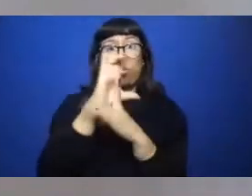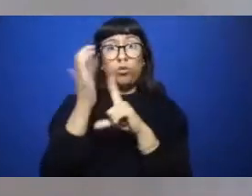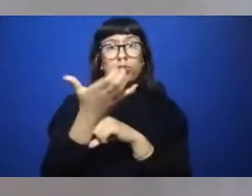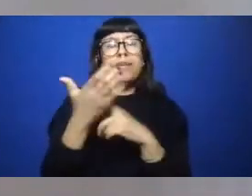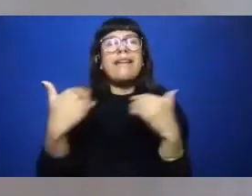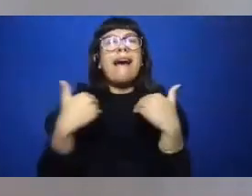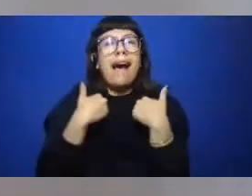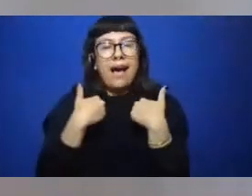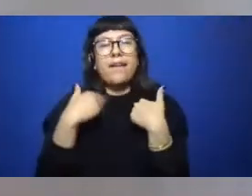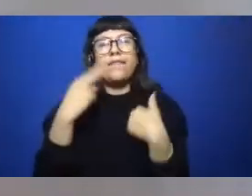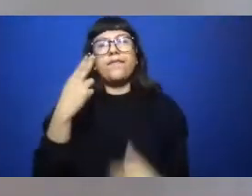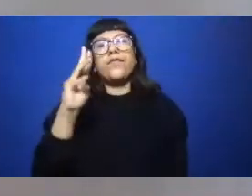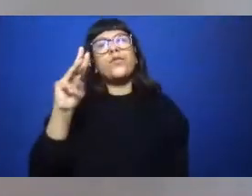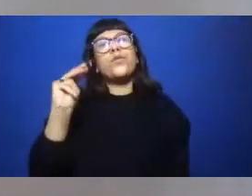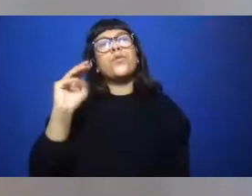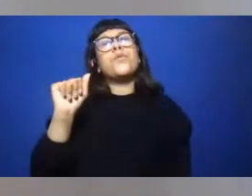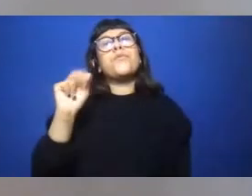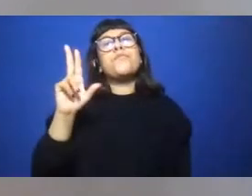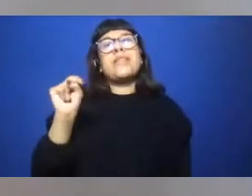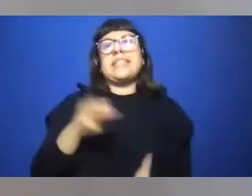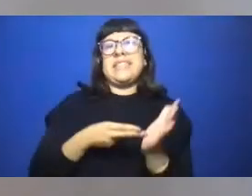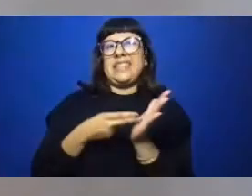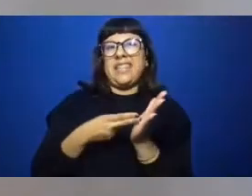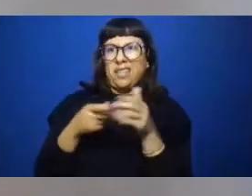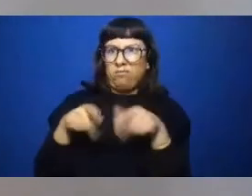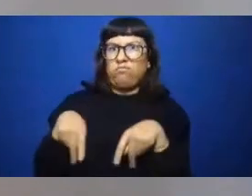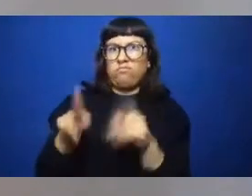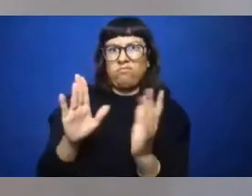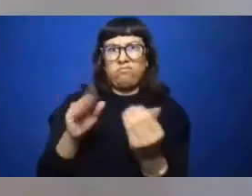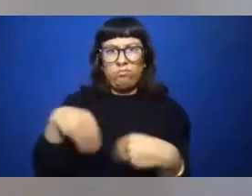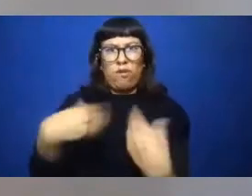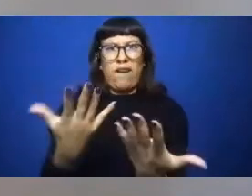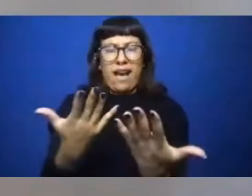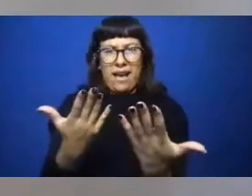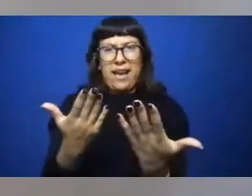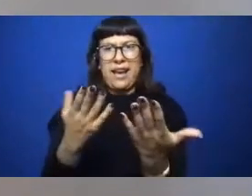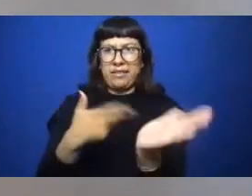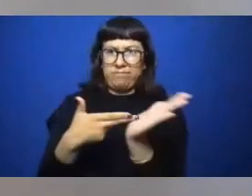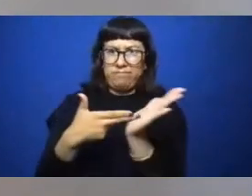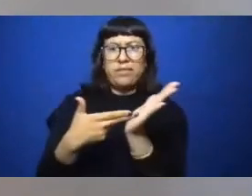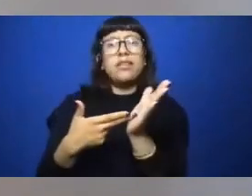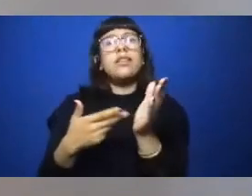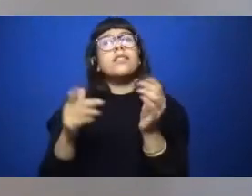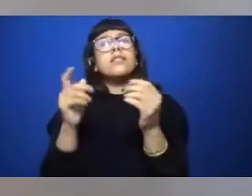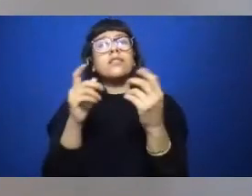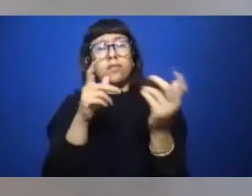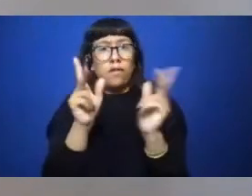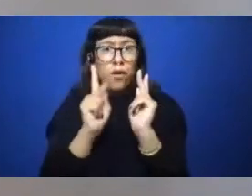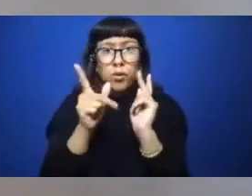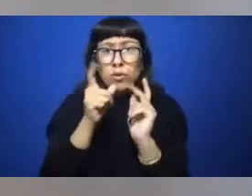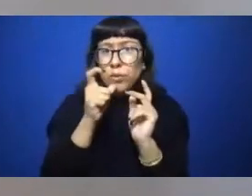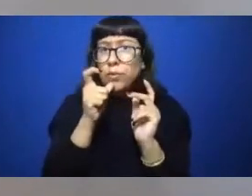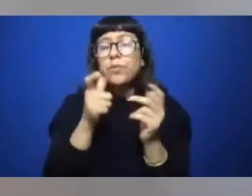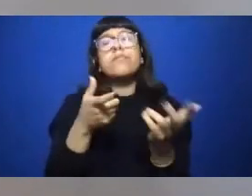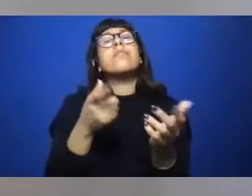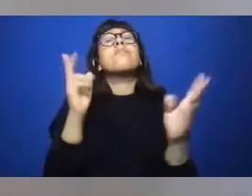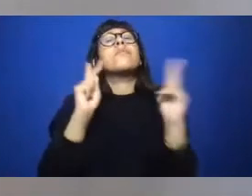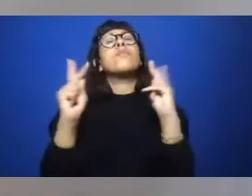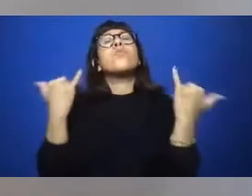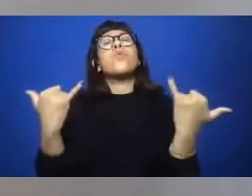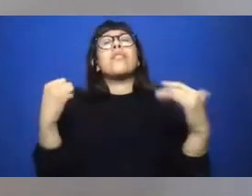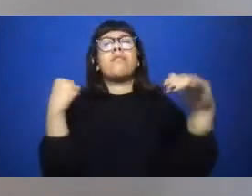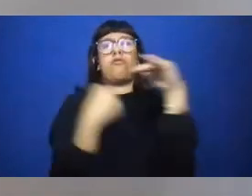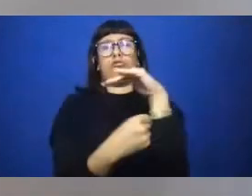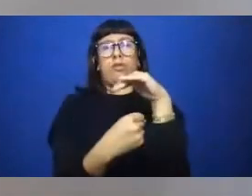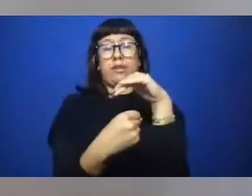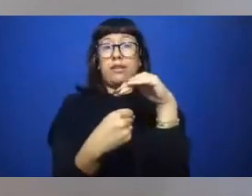ask are the most important people. And those are the folks who are incarcerated in prison. So young adults and